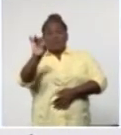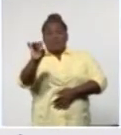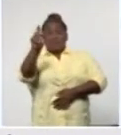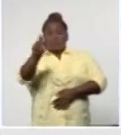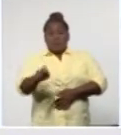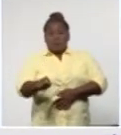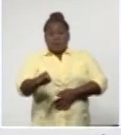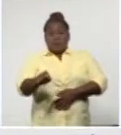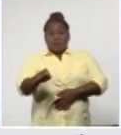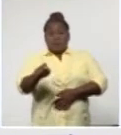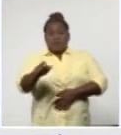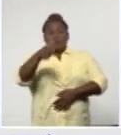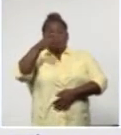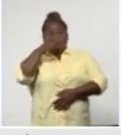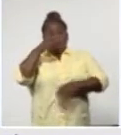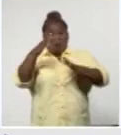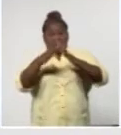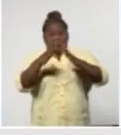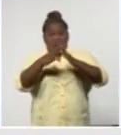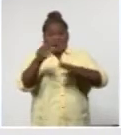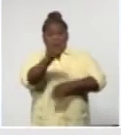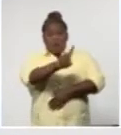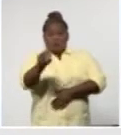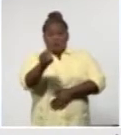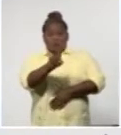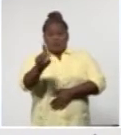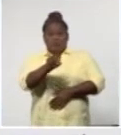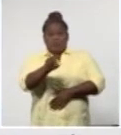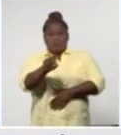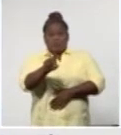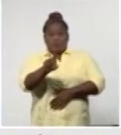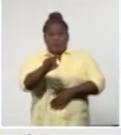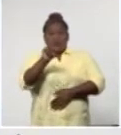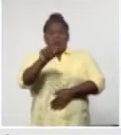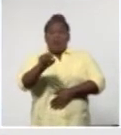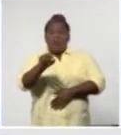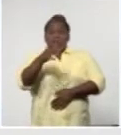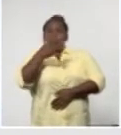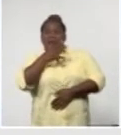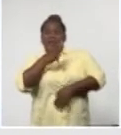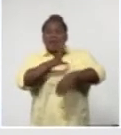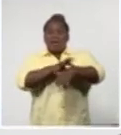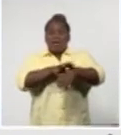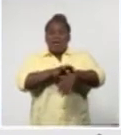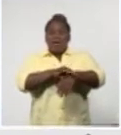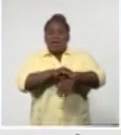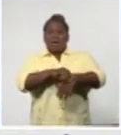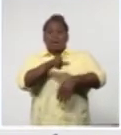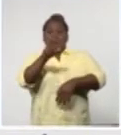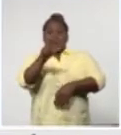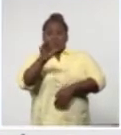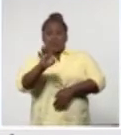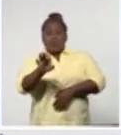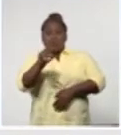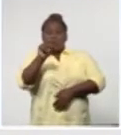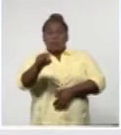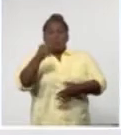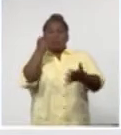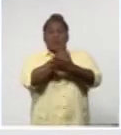217 patients admitted to our hospitals, 11 in surveillance, 98 are